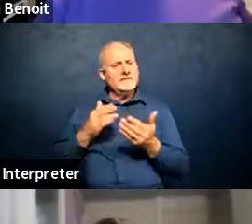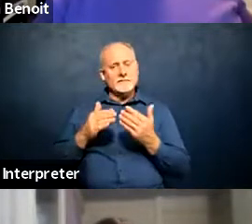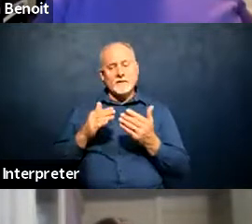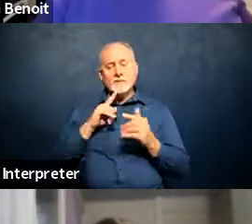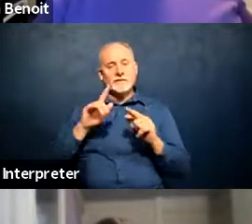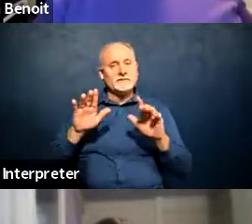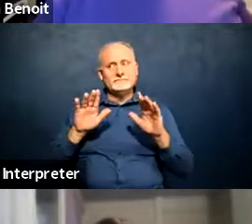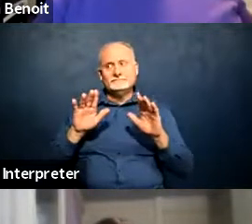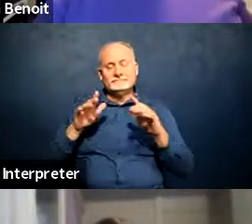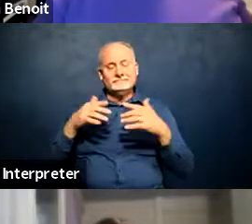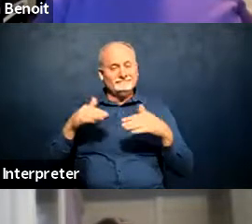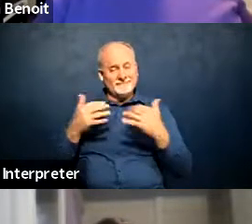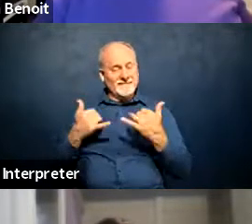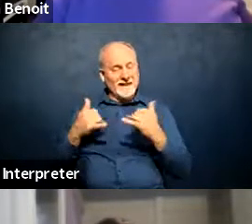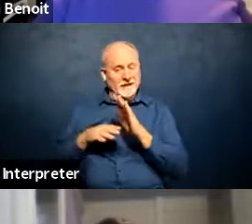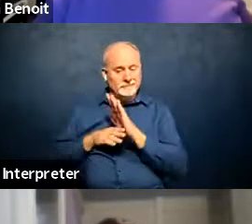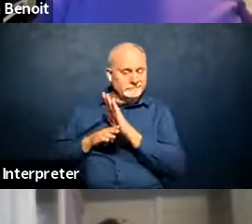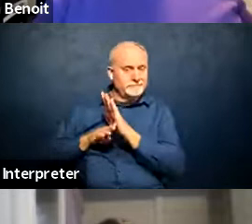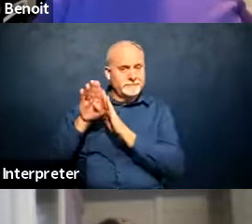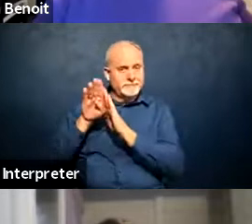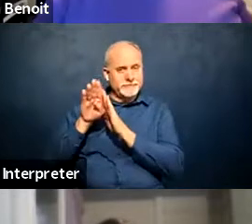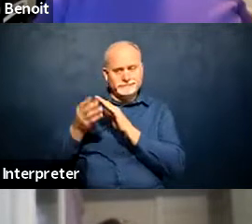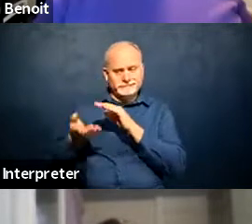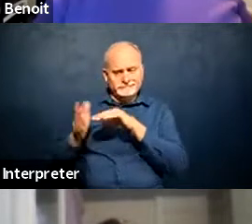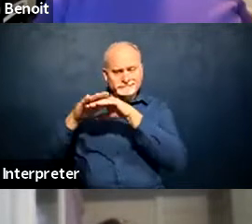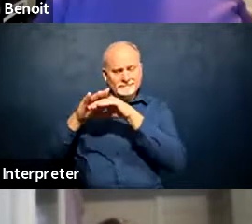tremendous rise in virus cases and deaths,